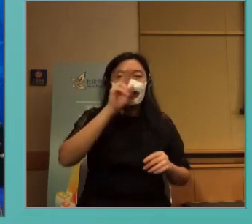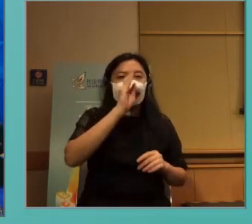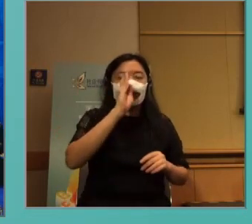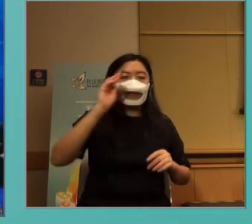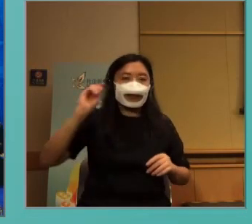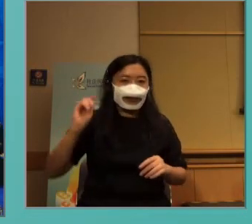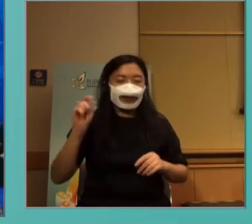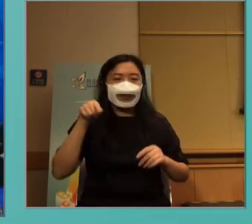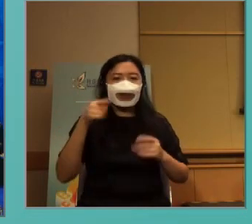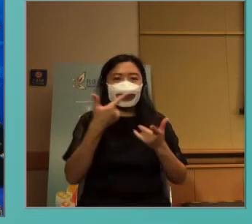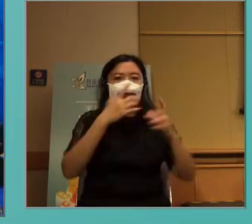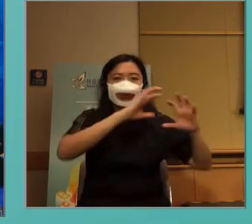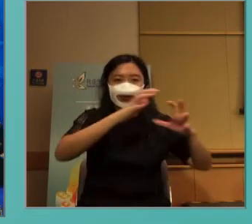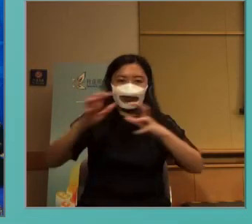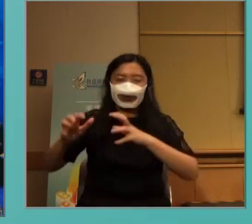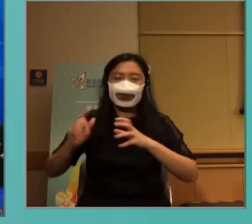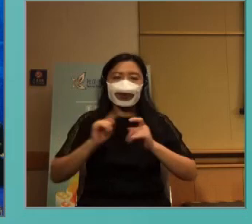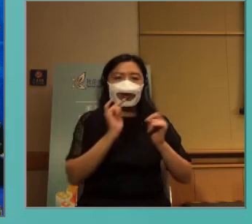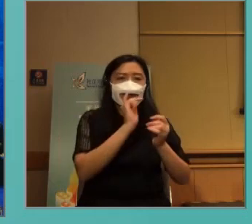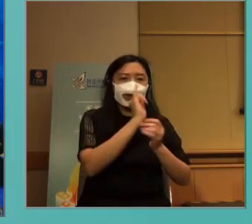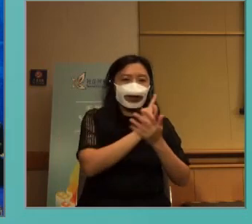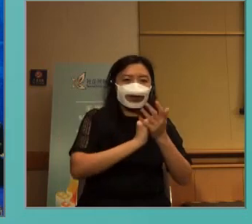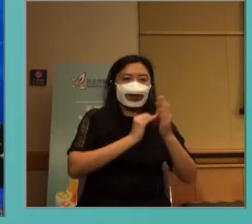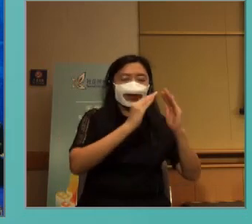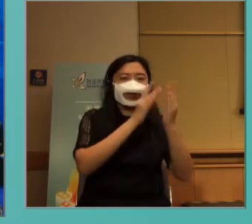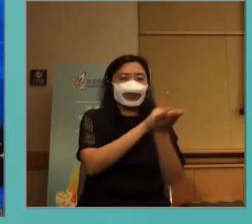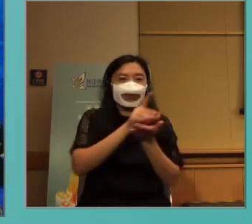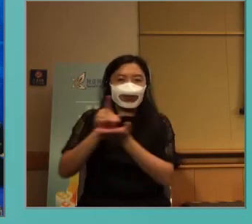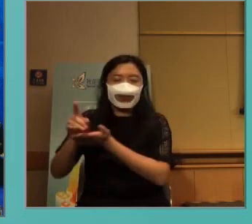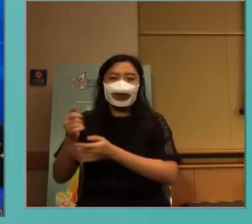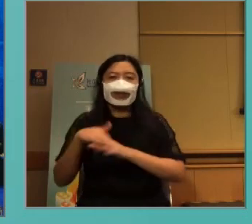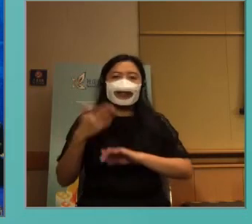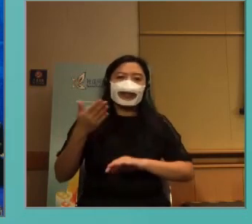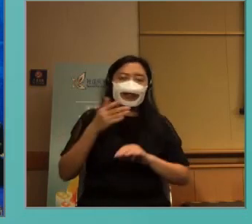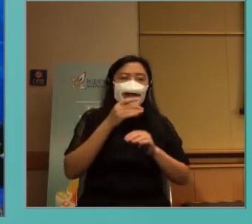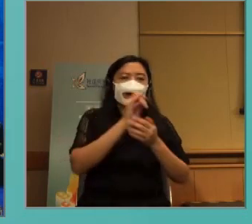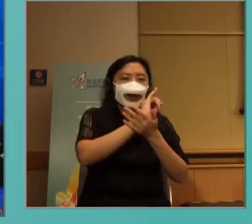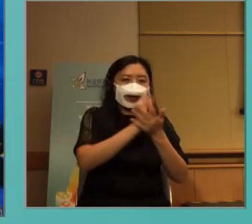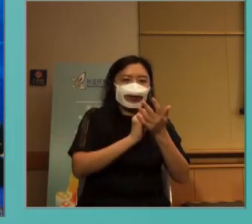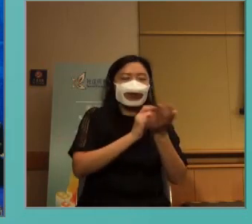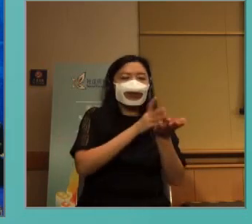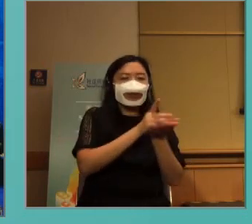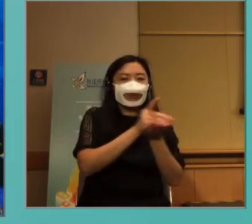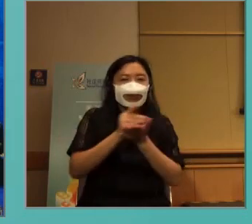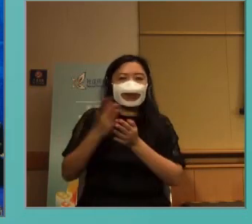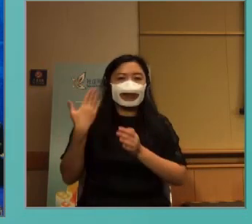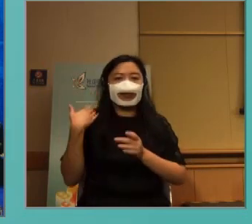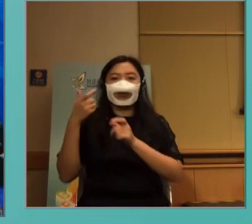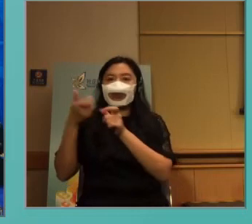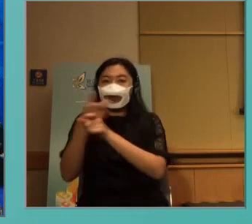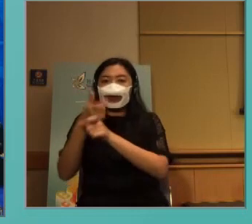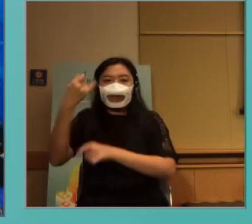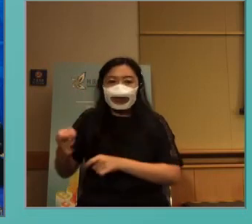is previously uncommercialized. And all that could, of course, if you have a comprehensive suite of tools to solve